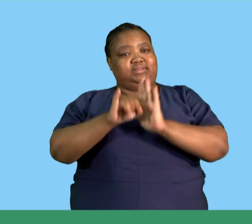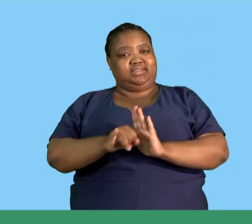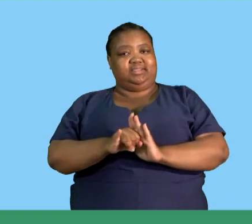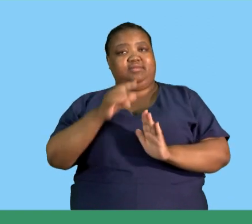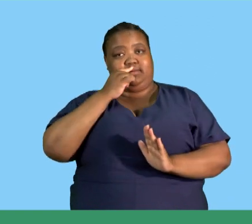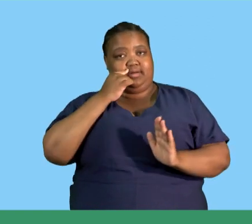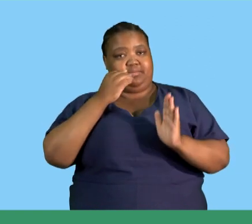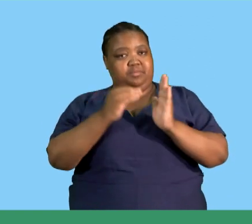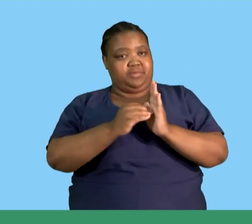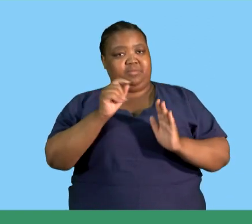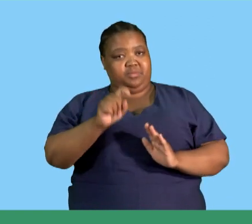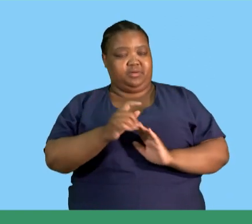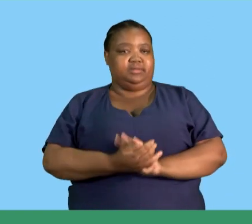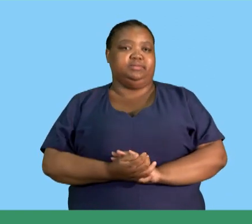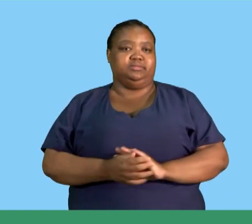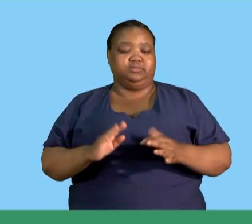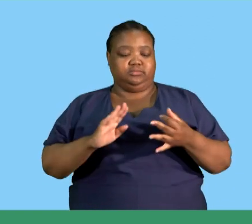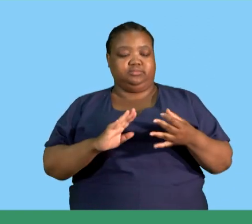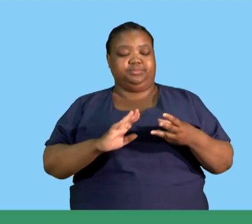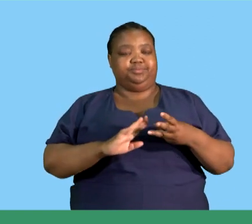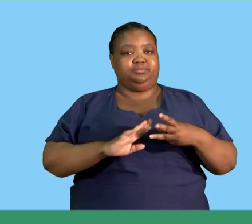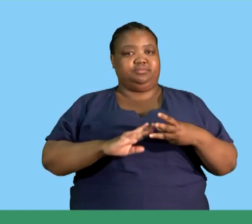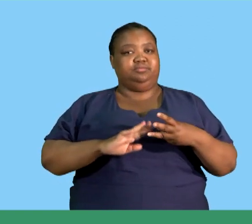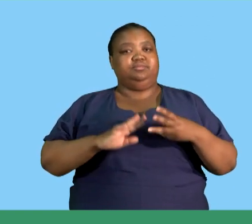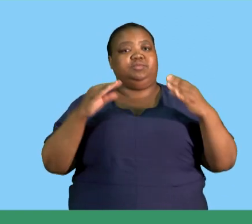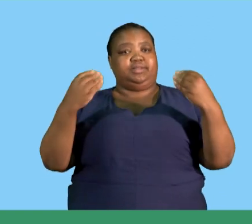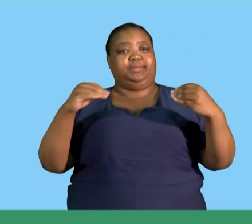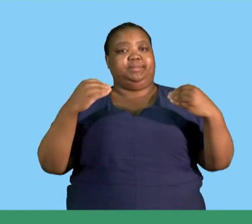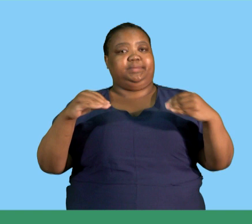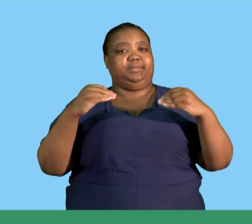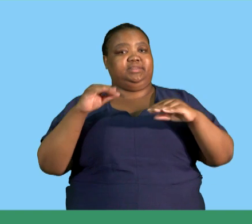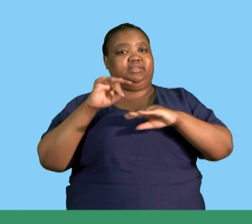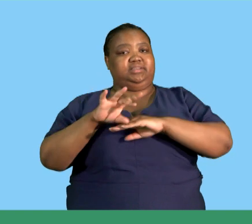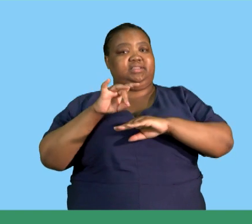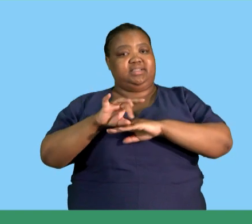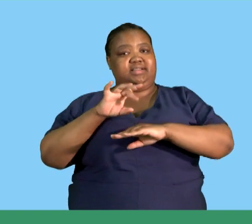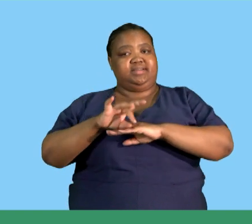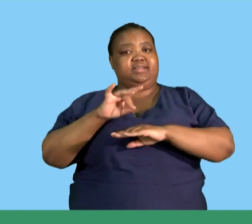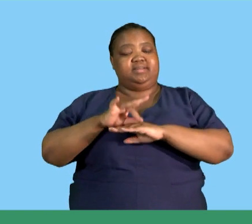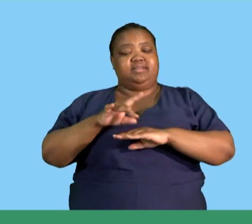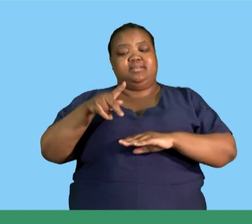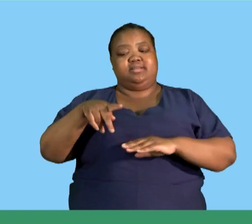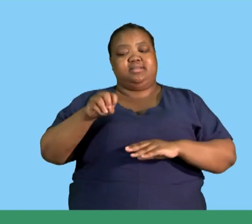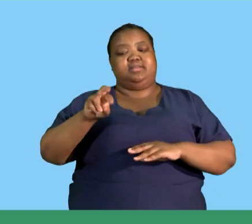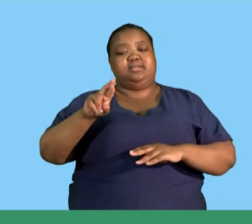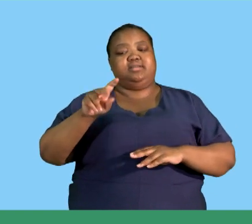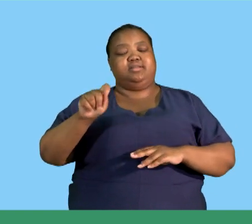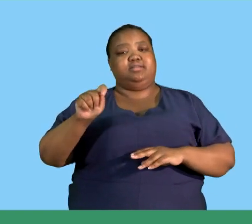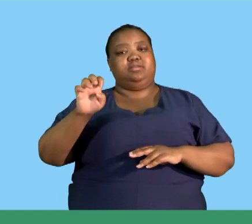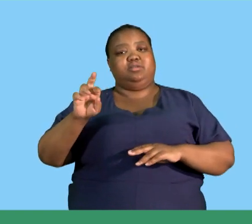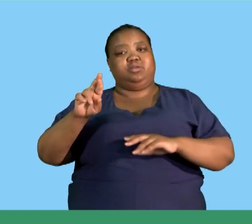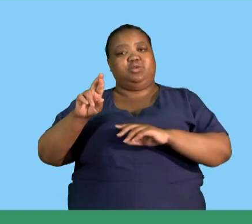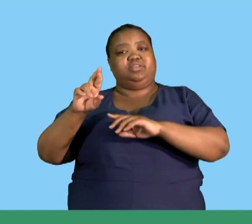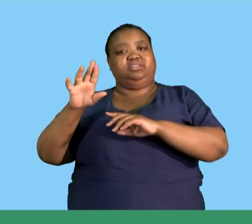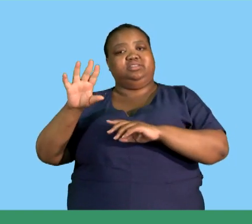scenarios. You should be able to explain or advise businesses on how they could apply Porter's 5